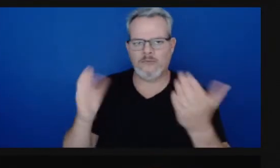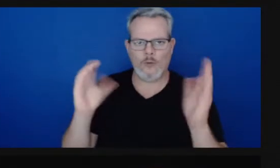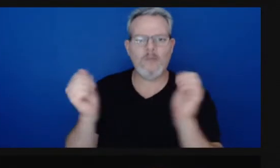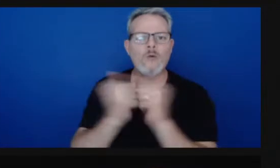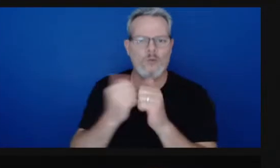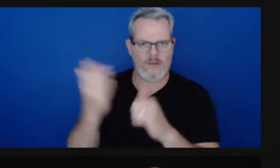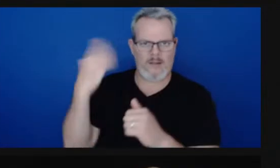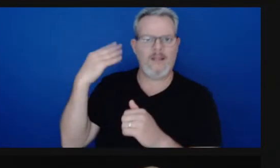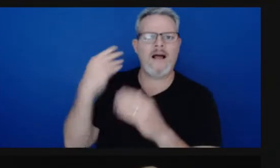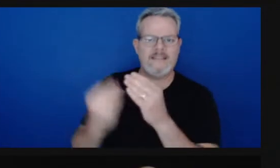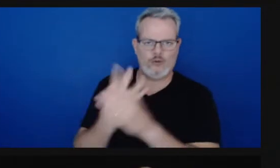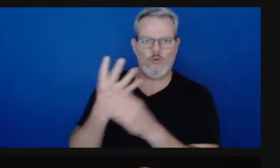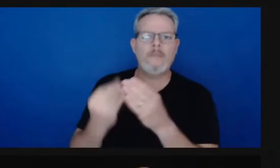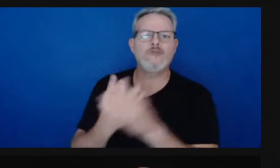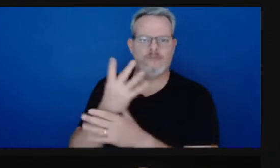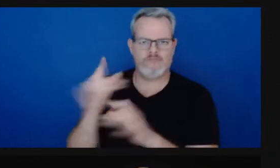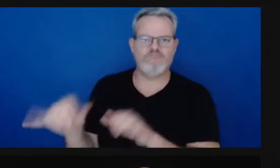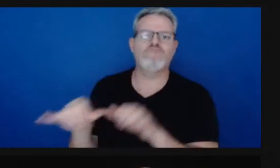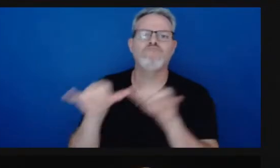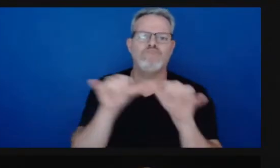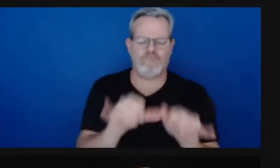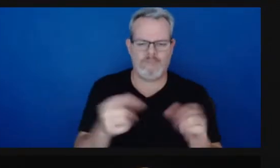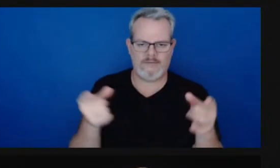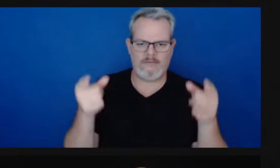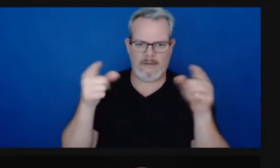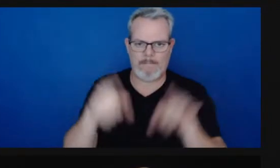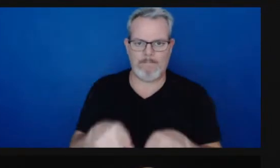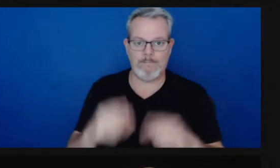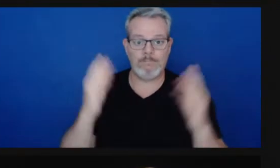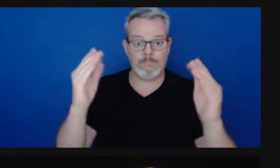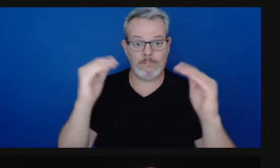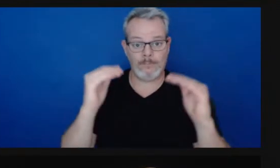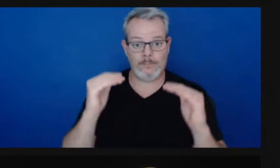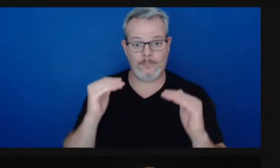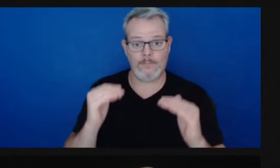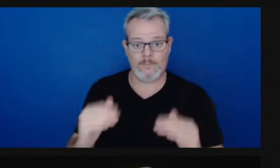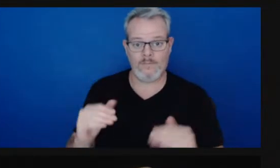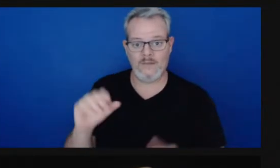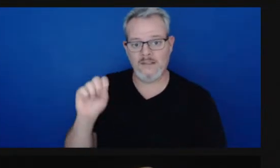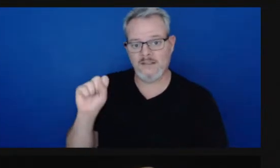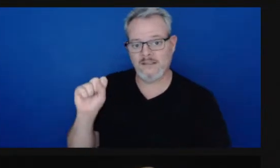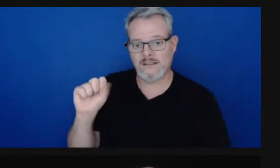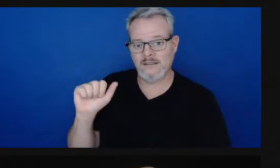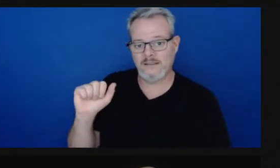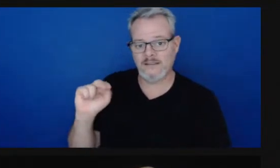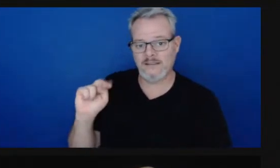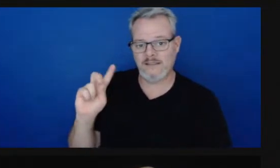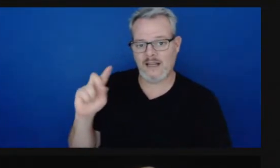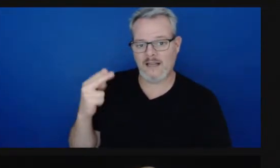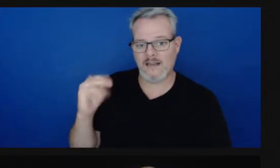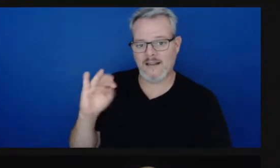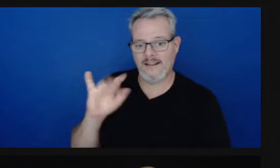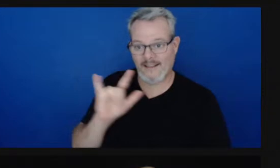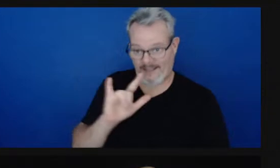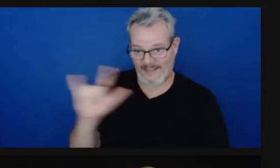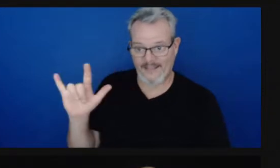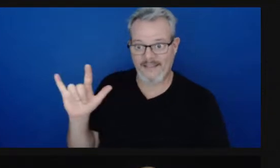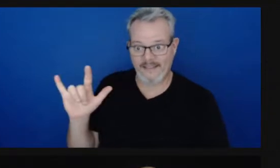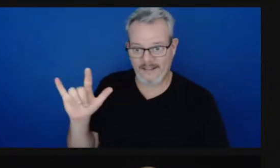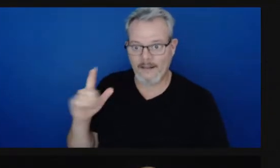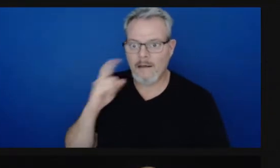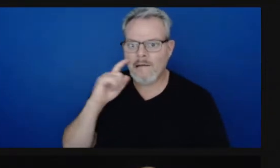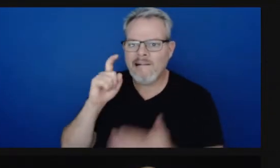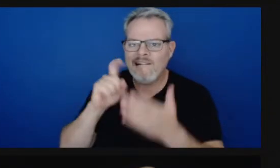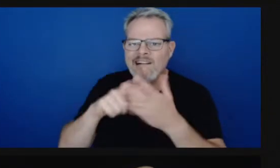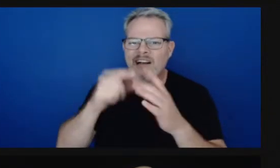here. Looking at the next tilt station over at Sand Hill, this is the one with two components. The green one points a little bit